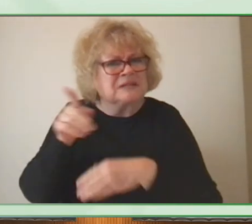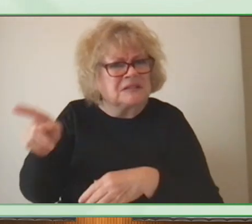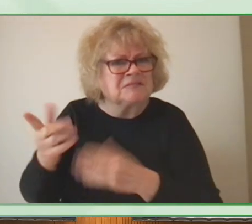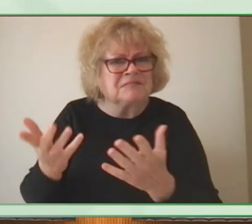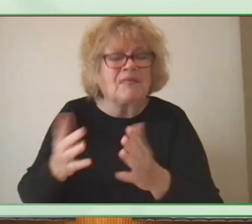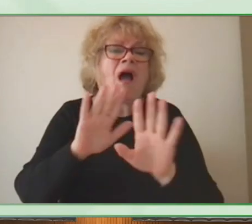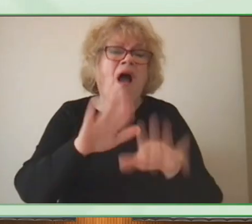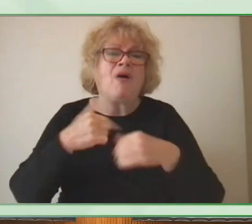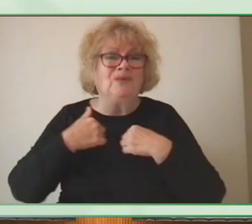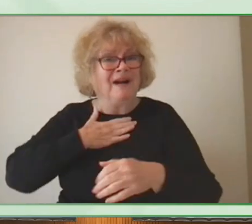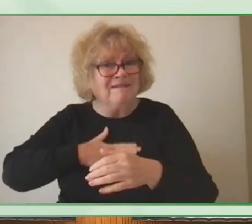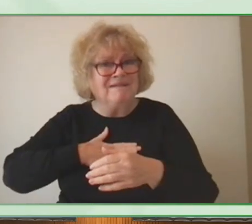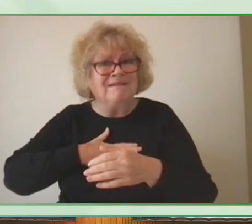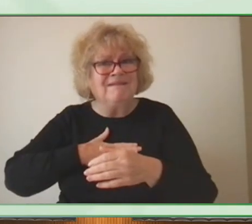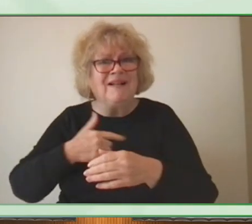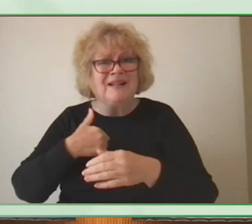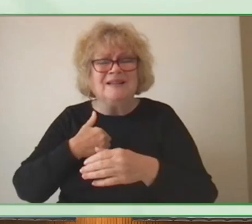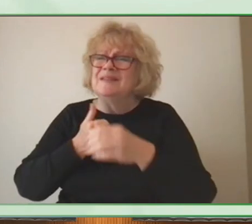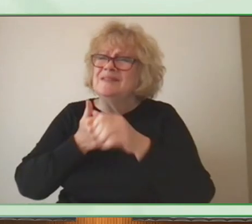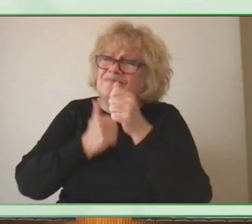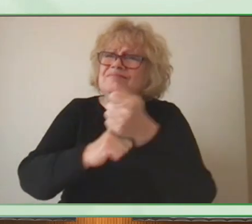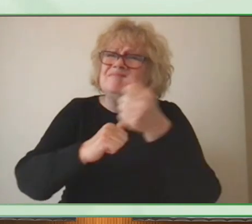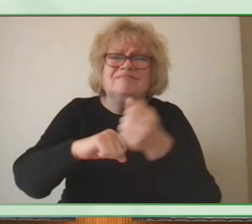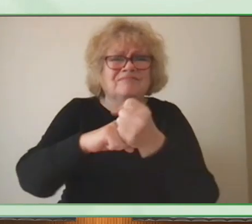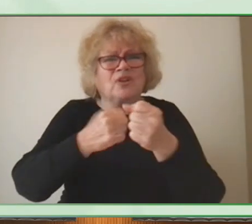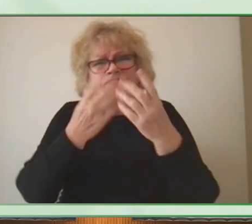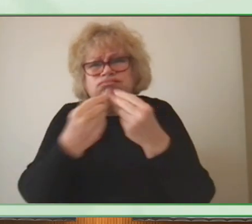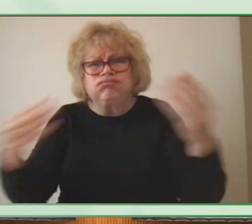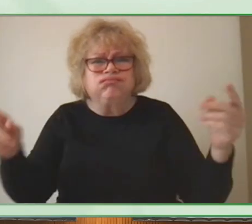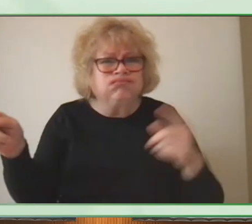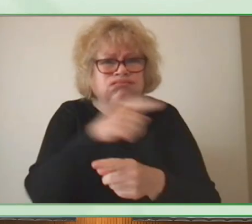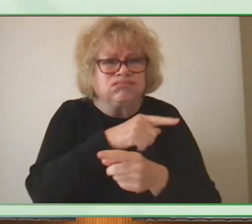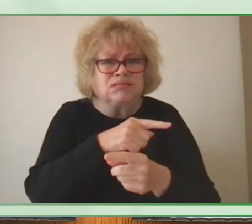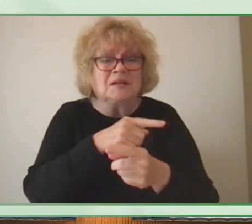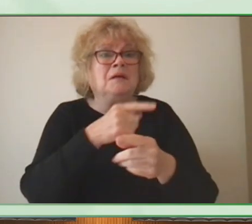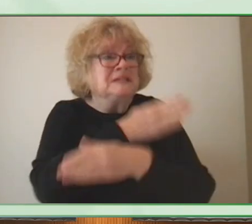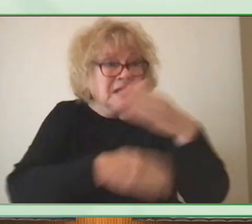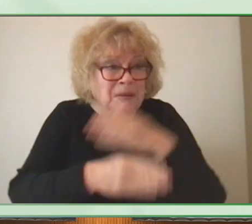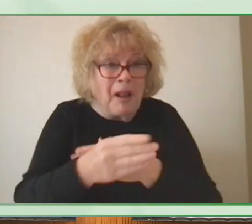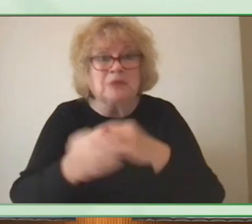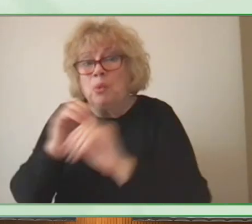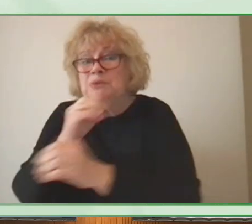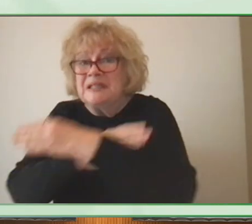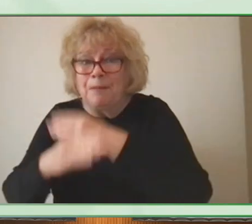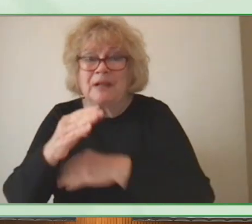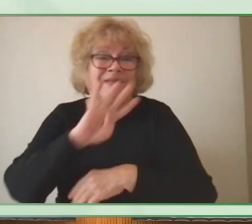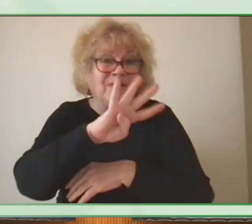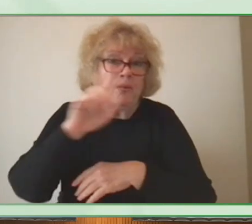their first work in their life. They couldn't find work in open market.